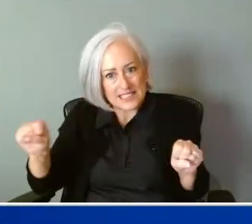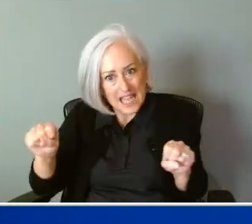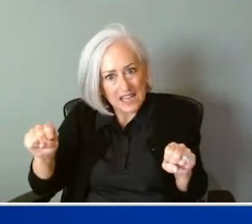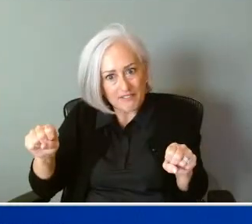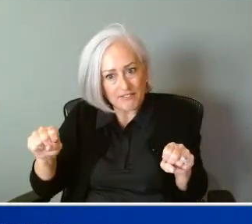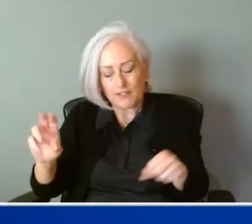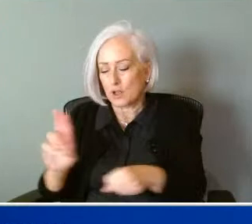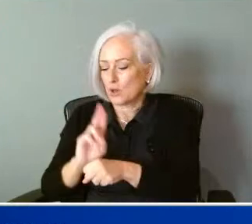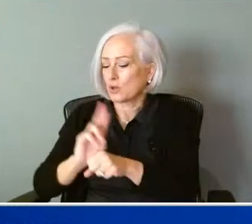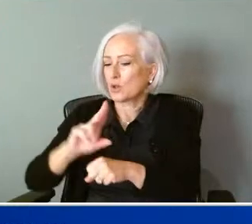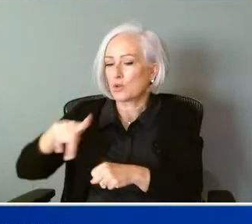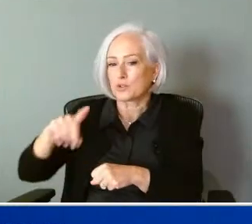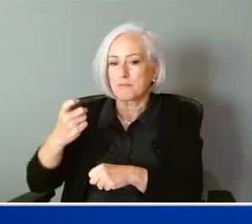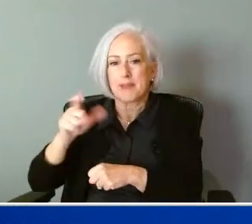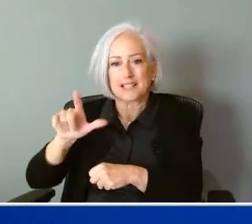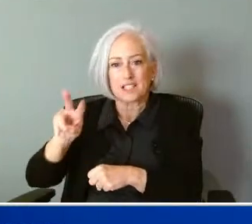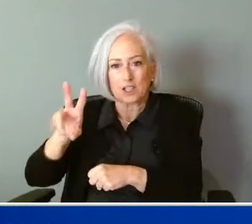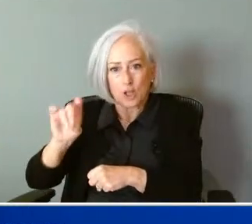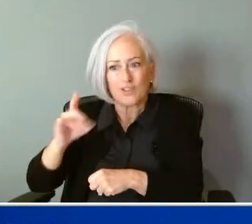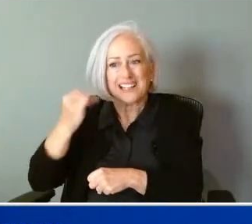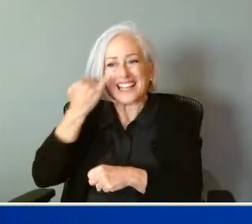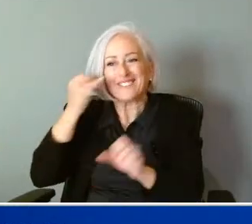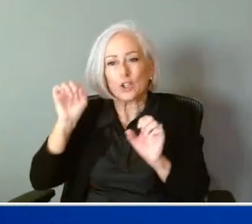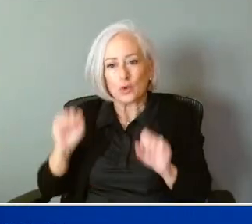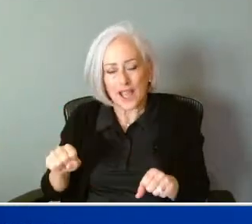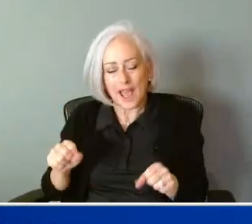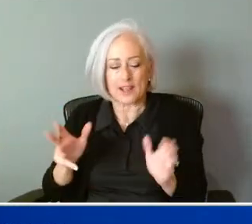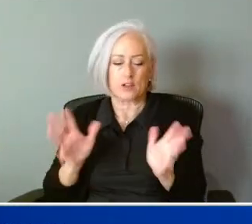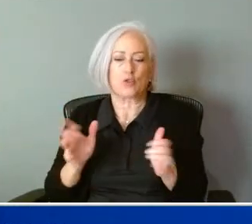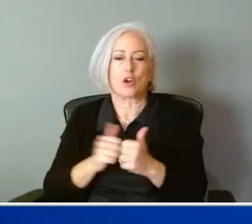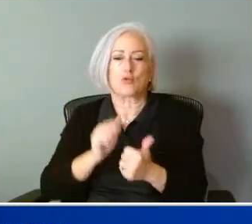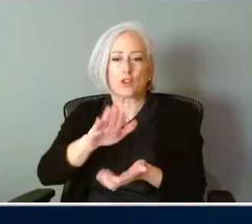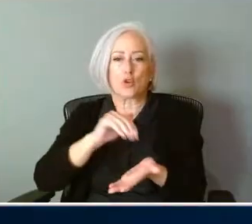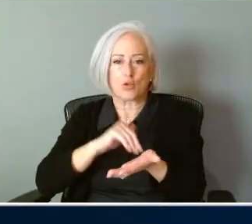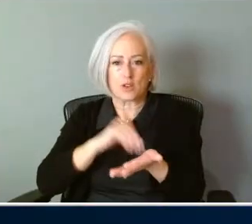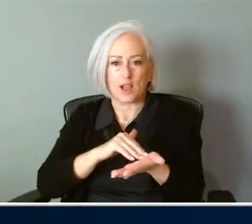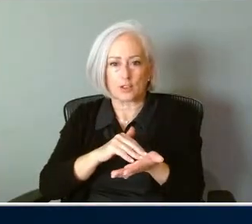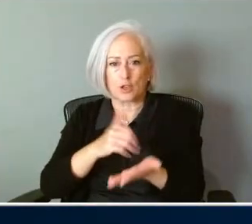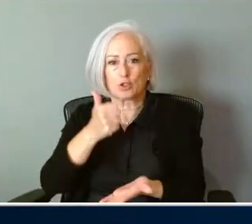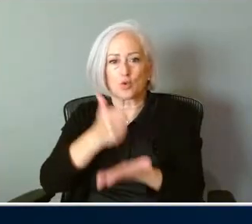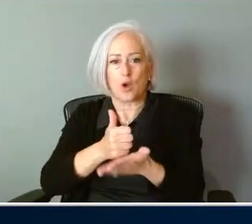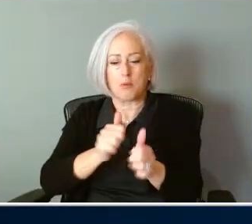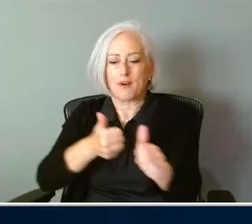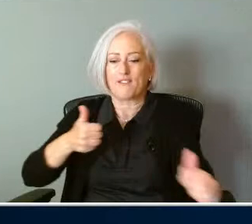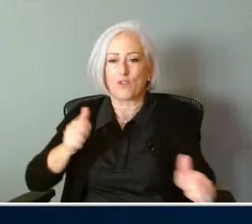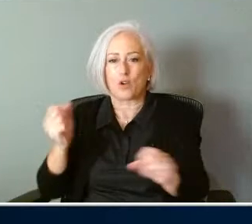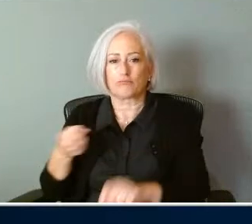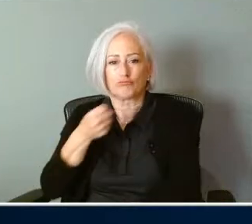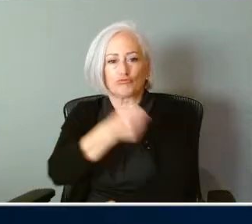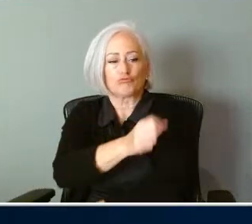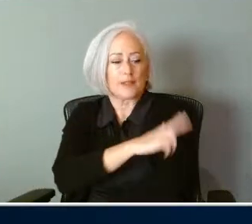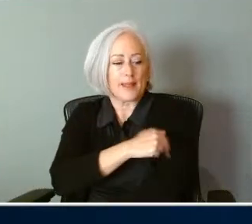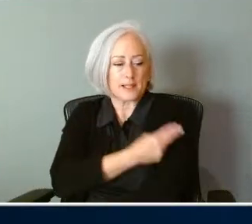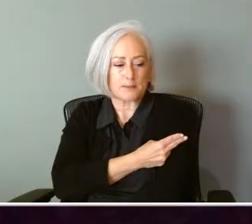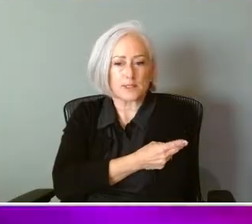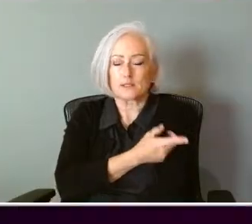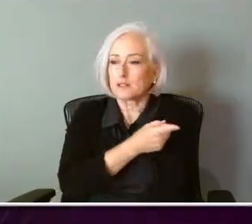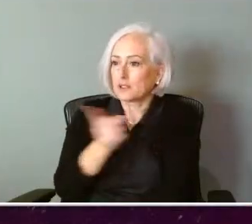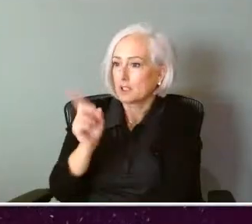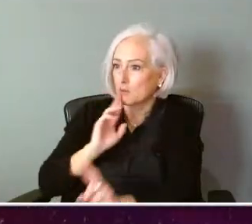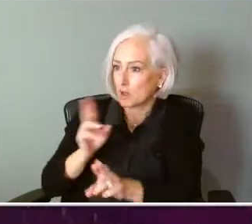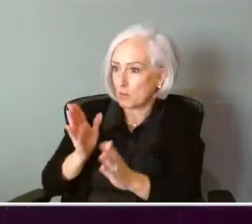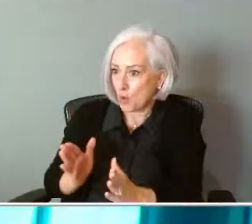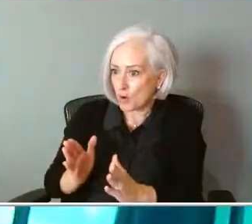with your medical teams. Those things will help prevent you from having to come to the hospital. Any reporters with us today? Let's get to our